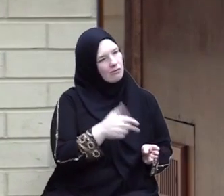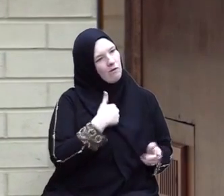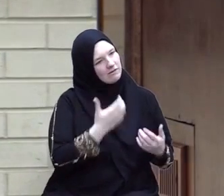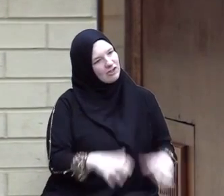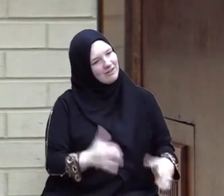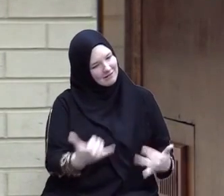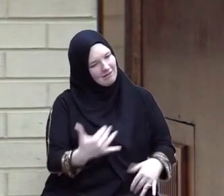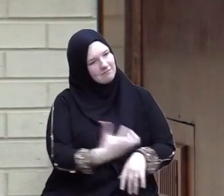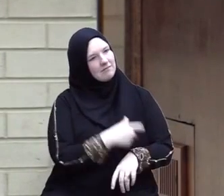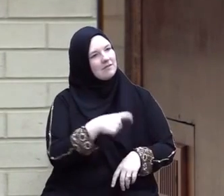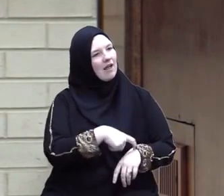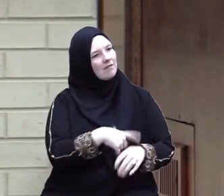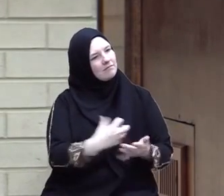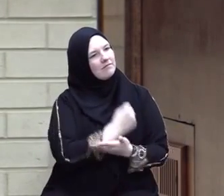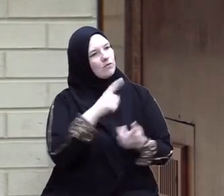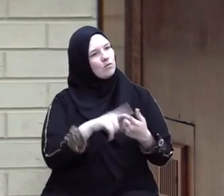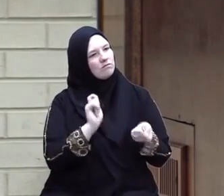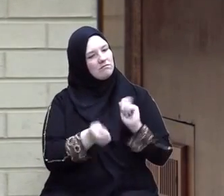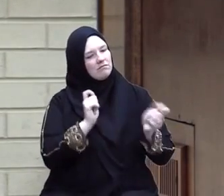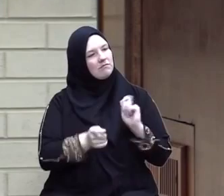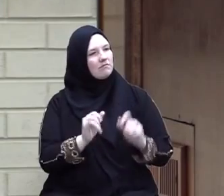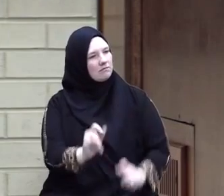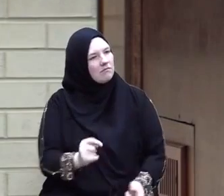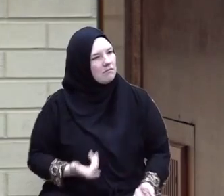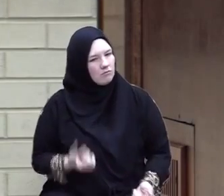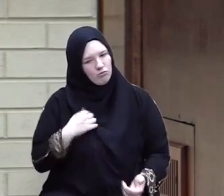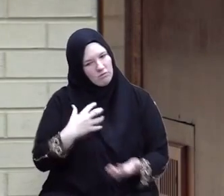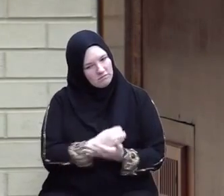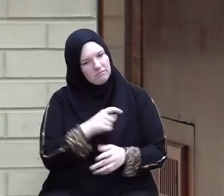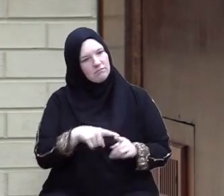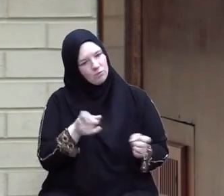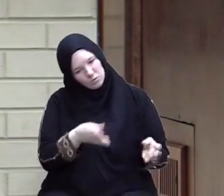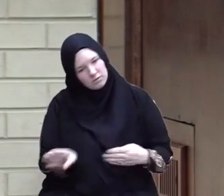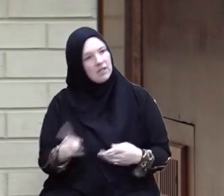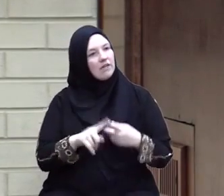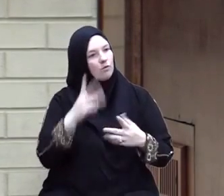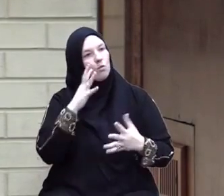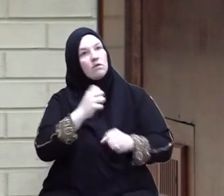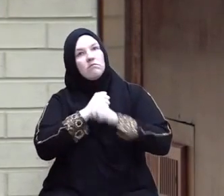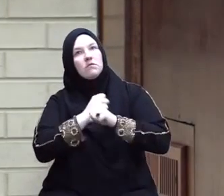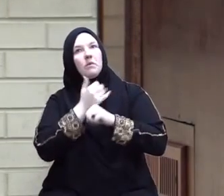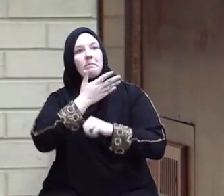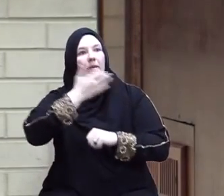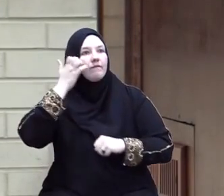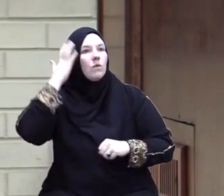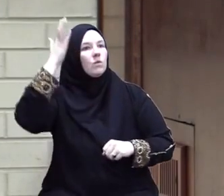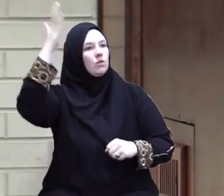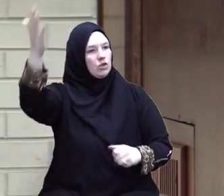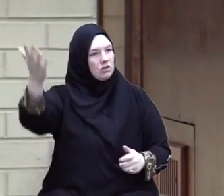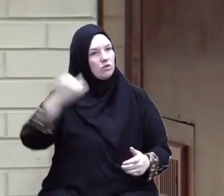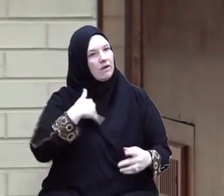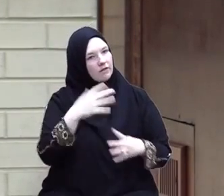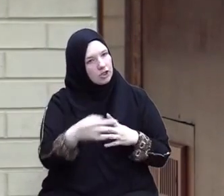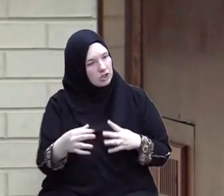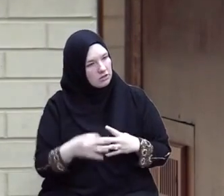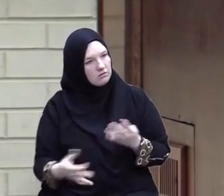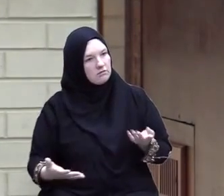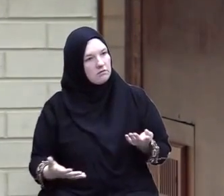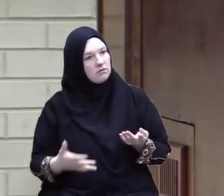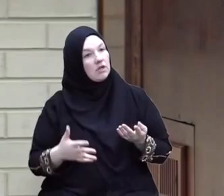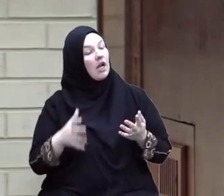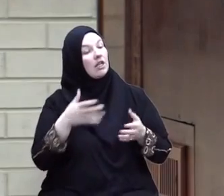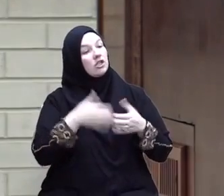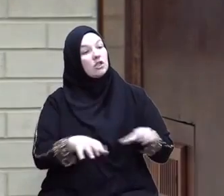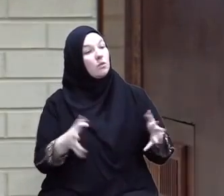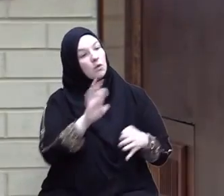a chance to correct. You have a chance to correct. If you want to secure a better destiny, you have a chance. And the chance is your